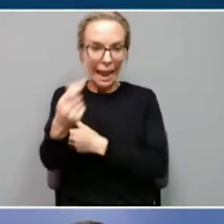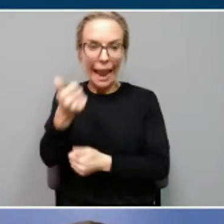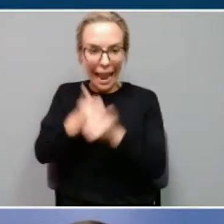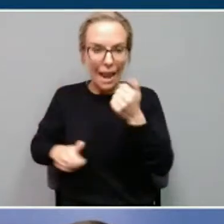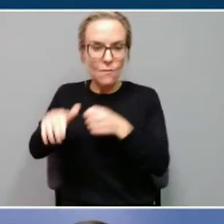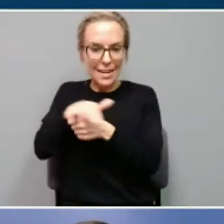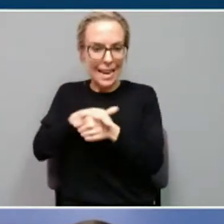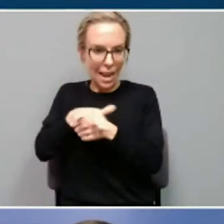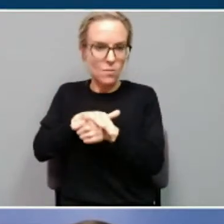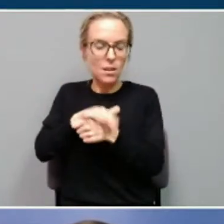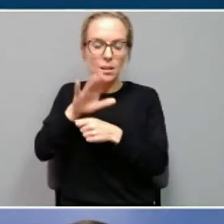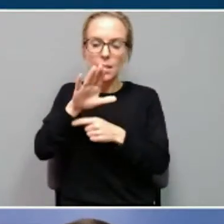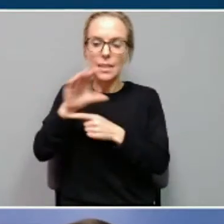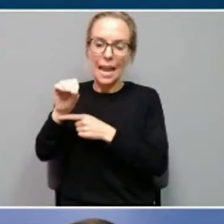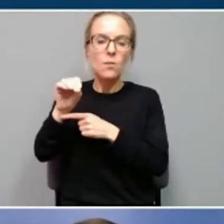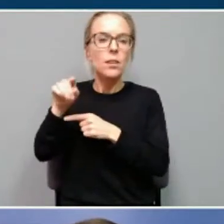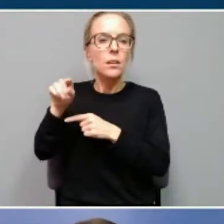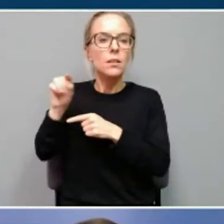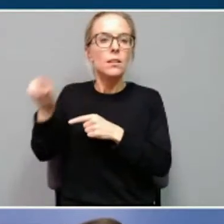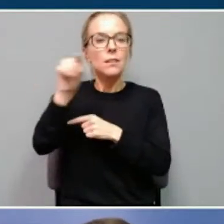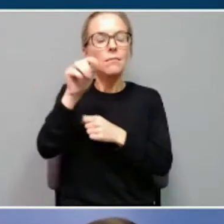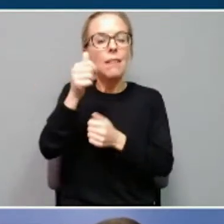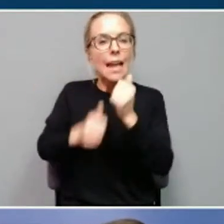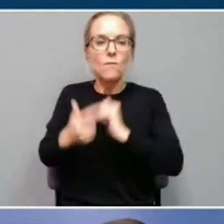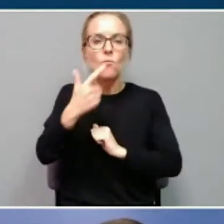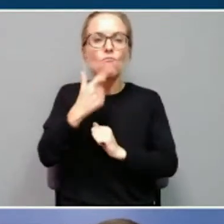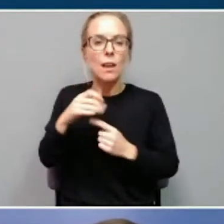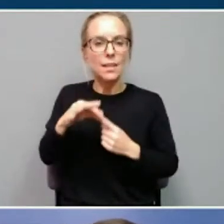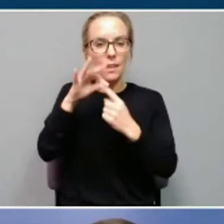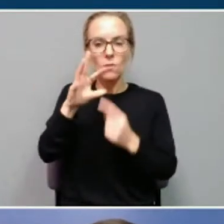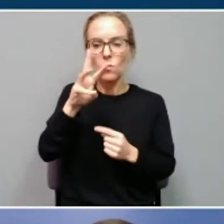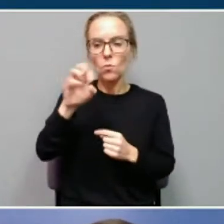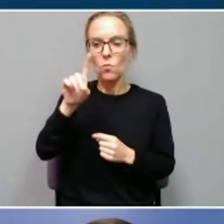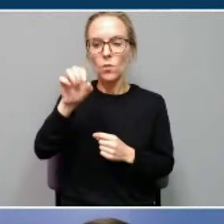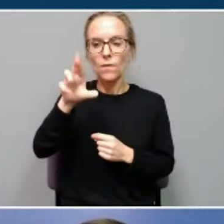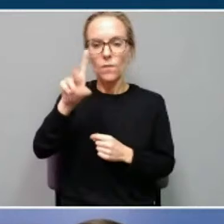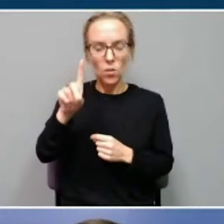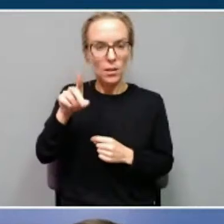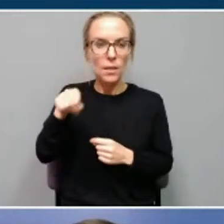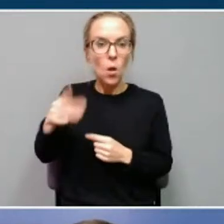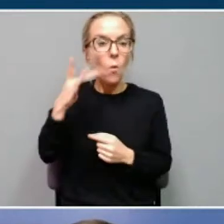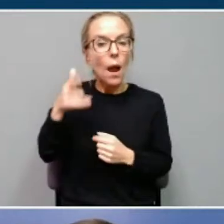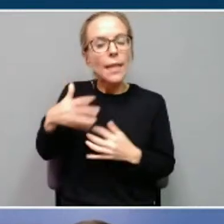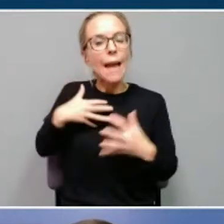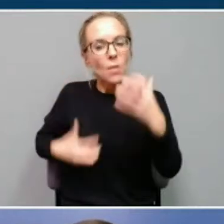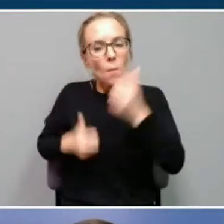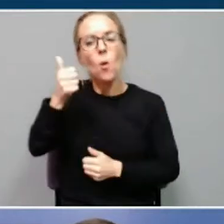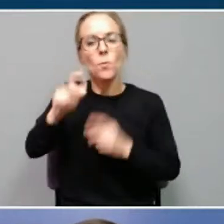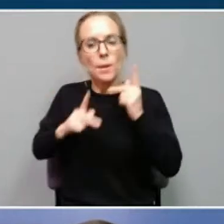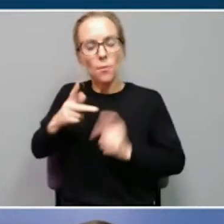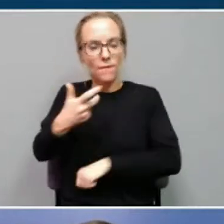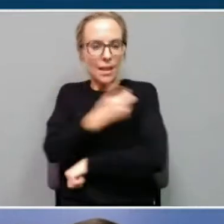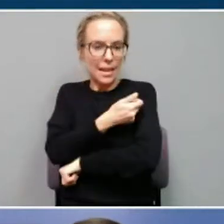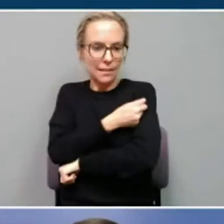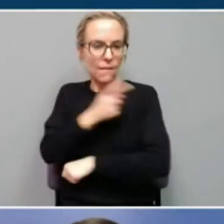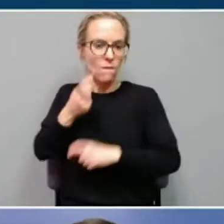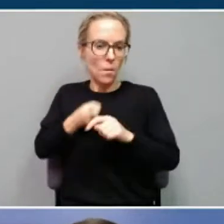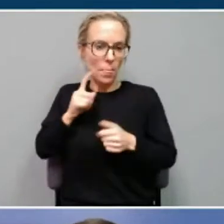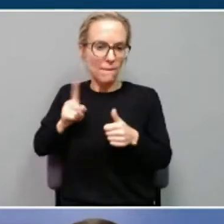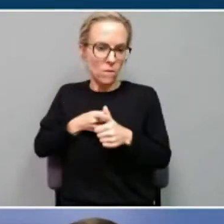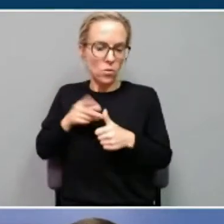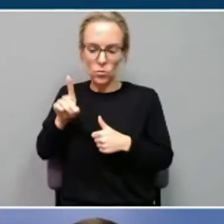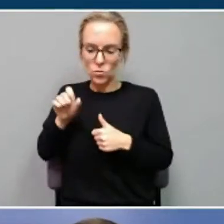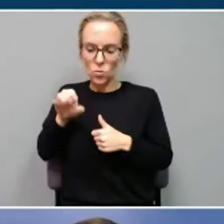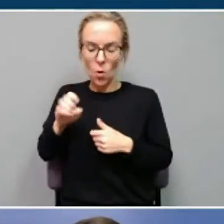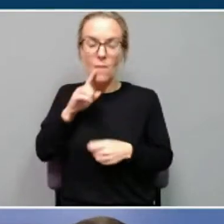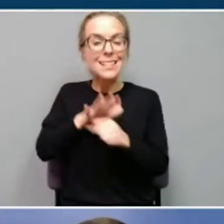County, I believe, is red. And Woodford County is the most vaccinated county by first dose. If we had enough testing